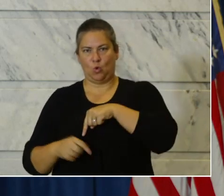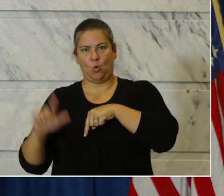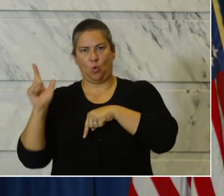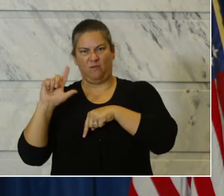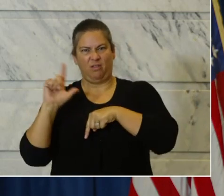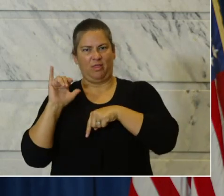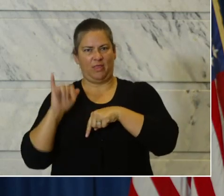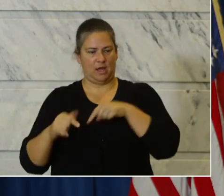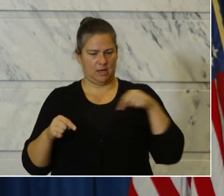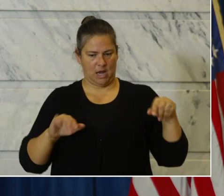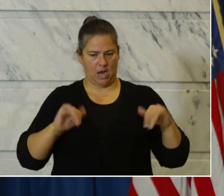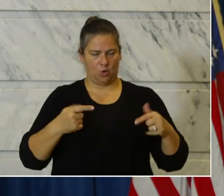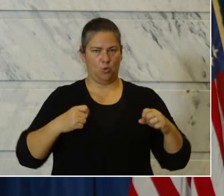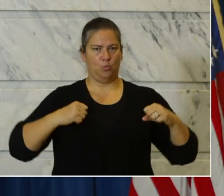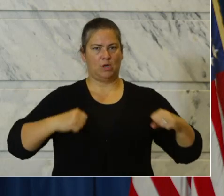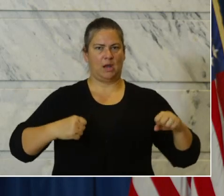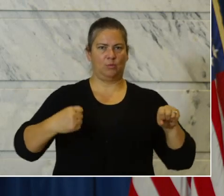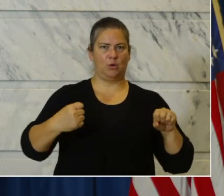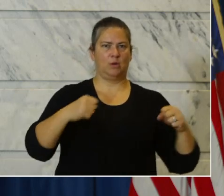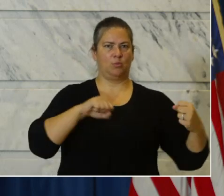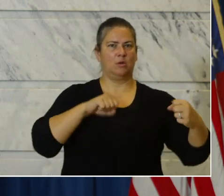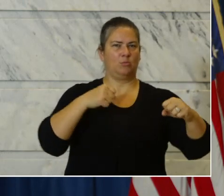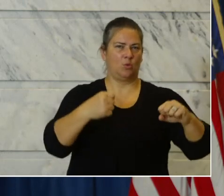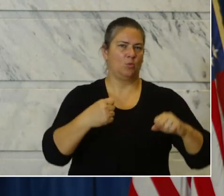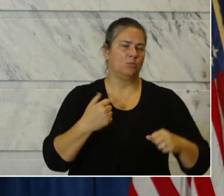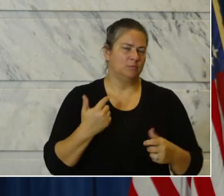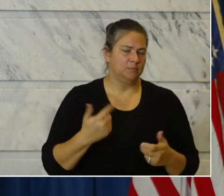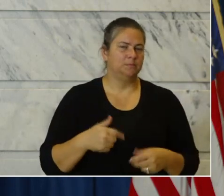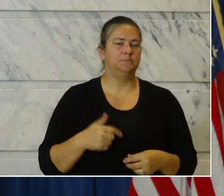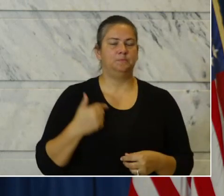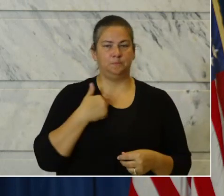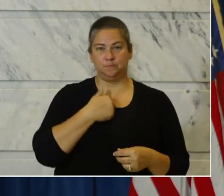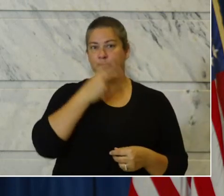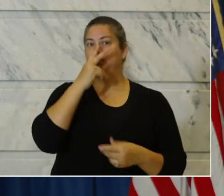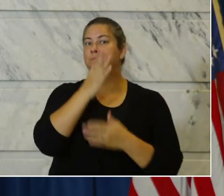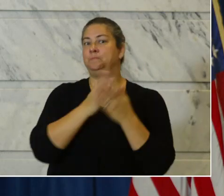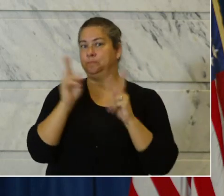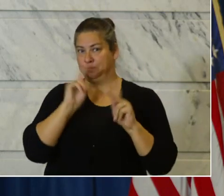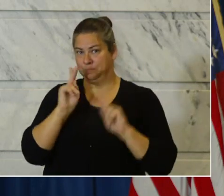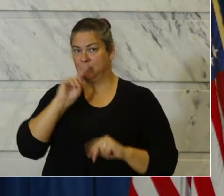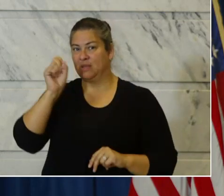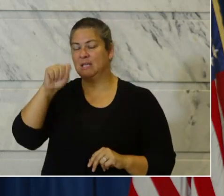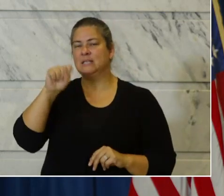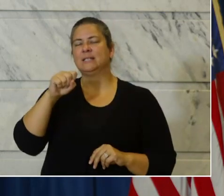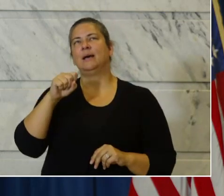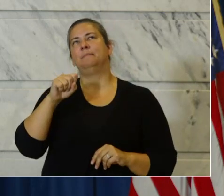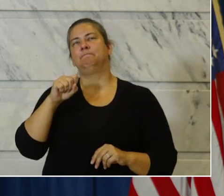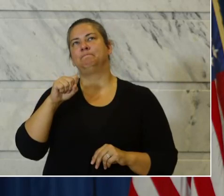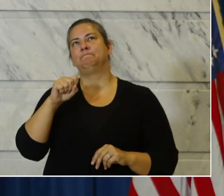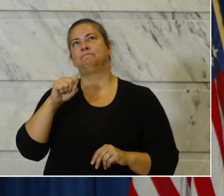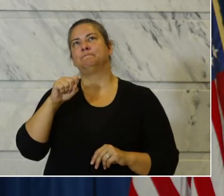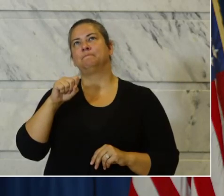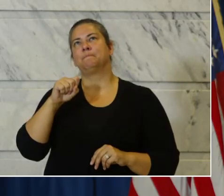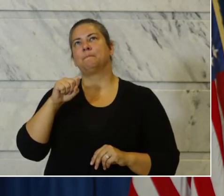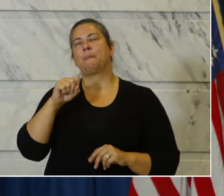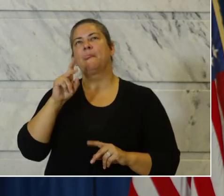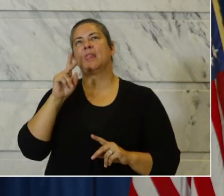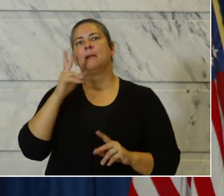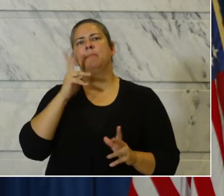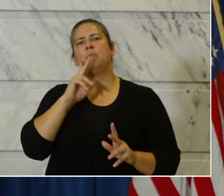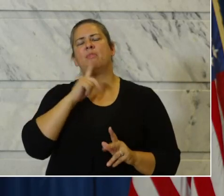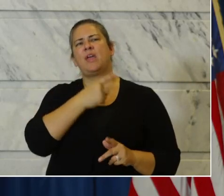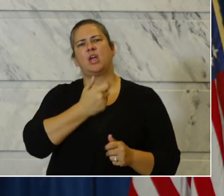would operate. We did see people moving, and that's one way of people expressing